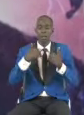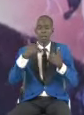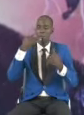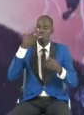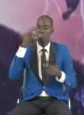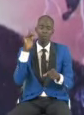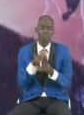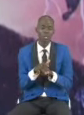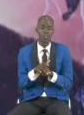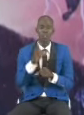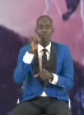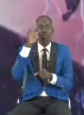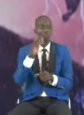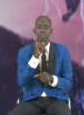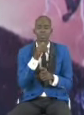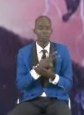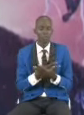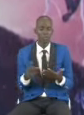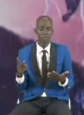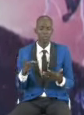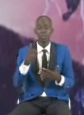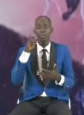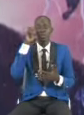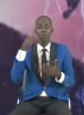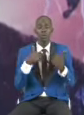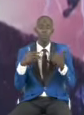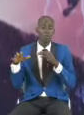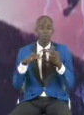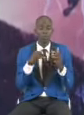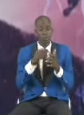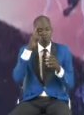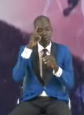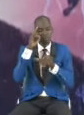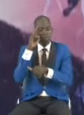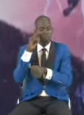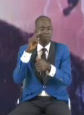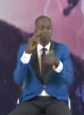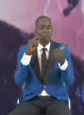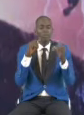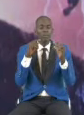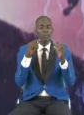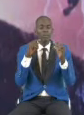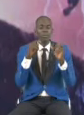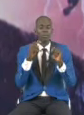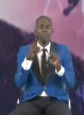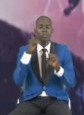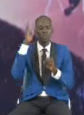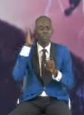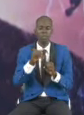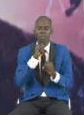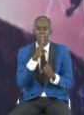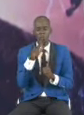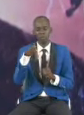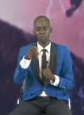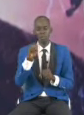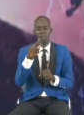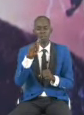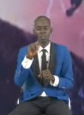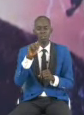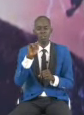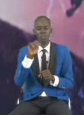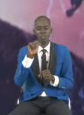will not fail. You've done it for others. You will not be partial. You will